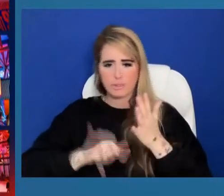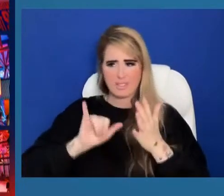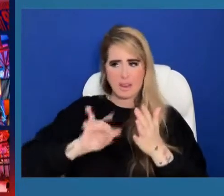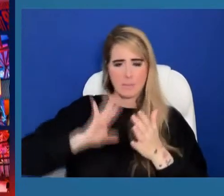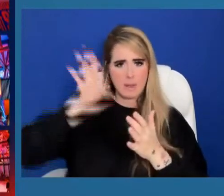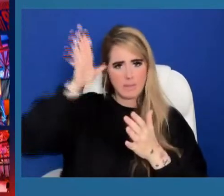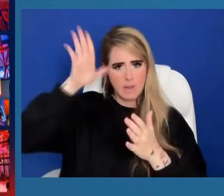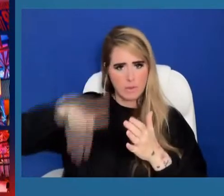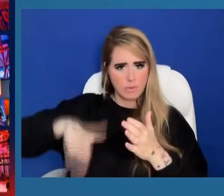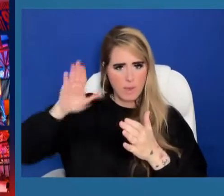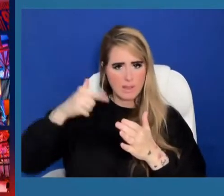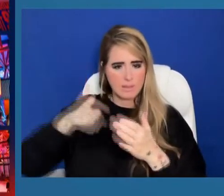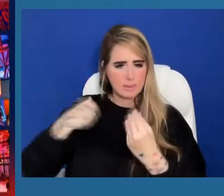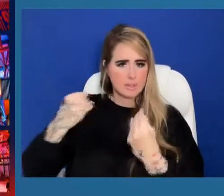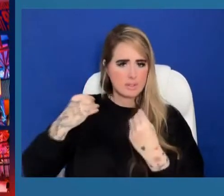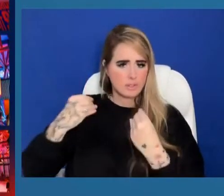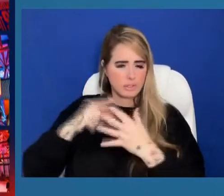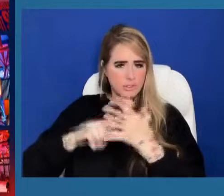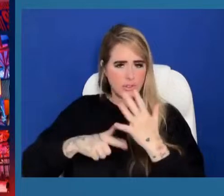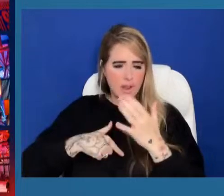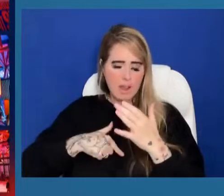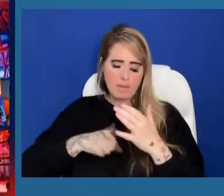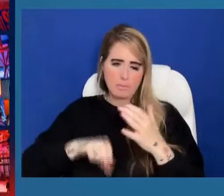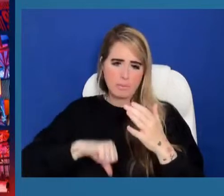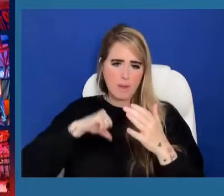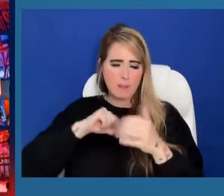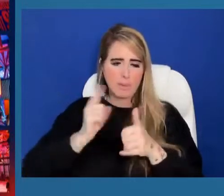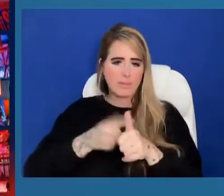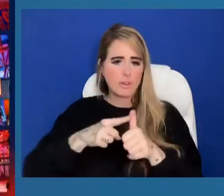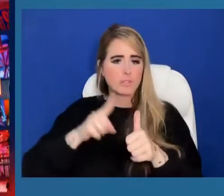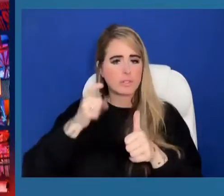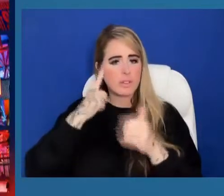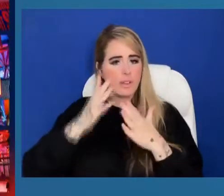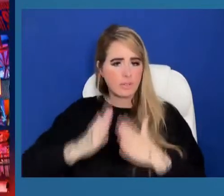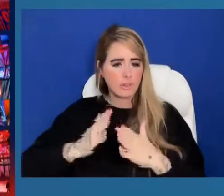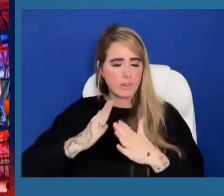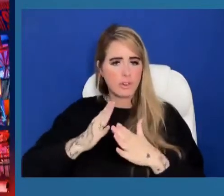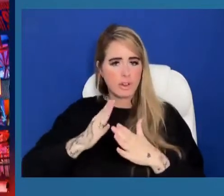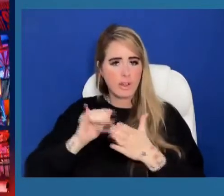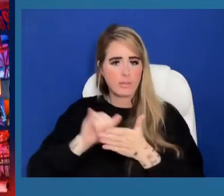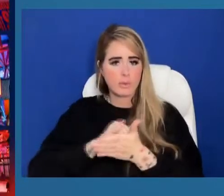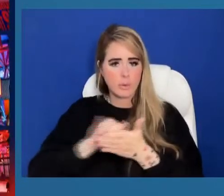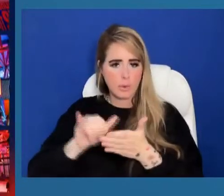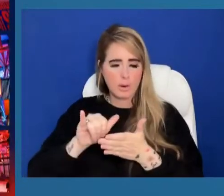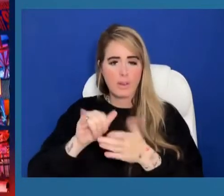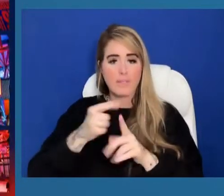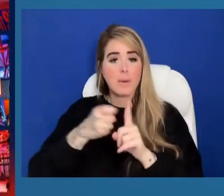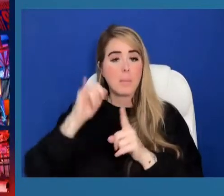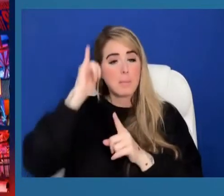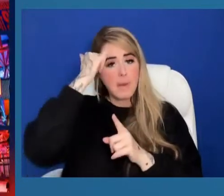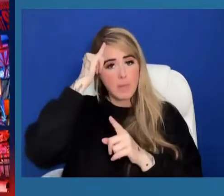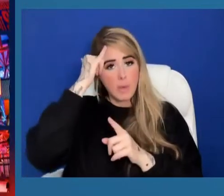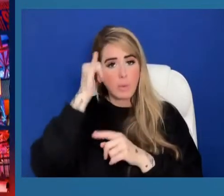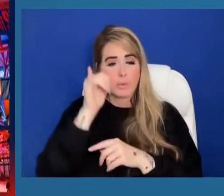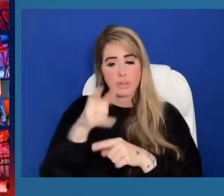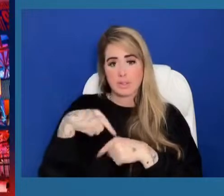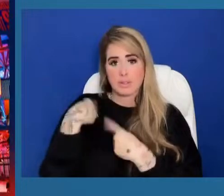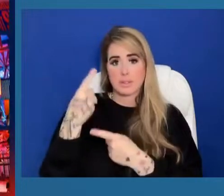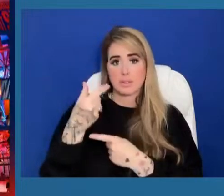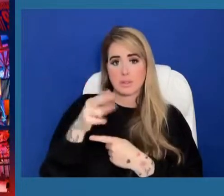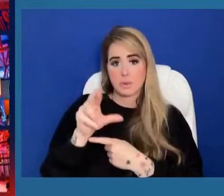proud to be the first governor from Buffalo since Grover Cleveland. I'm proud to be the first woman